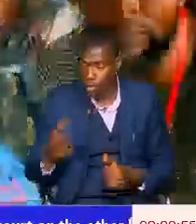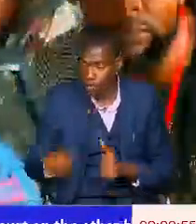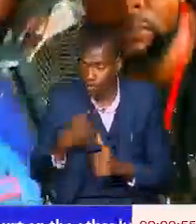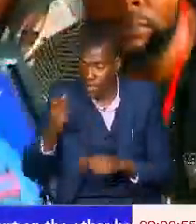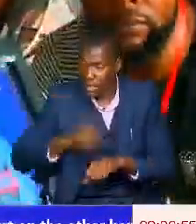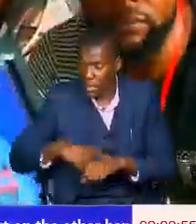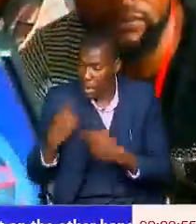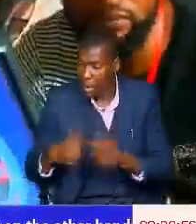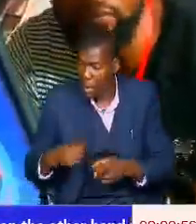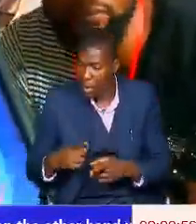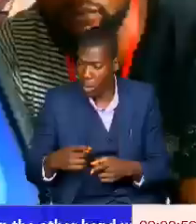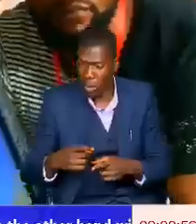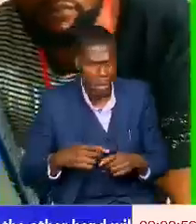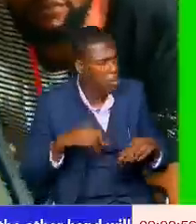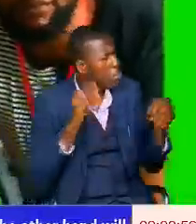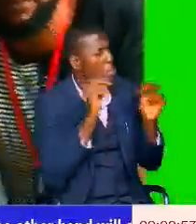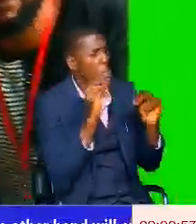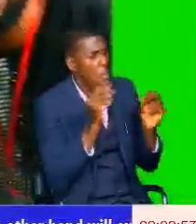At all.